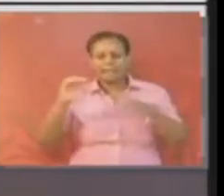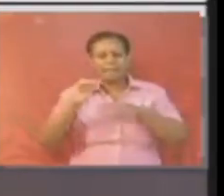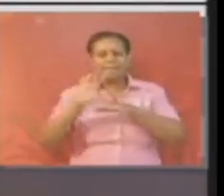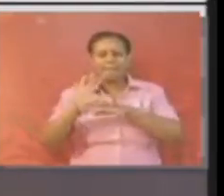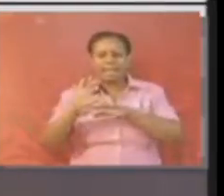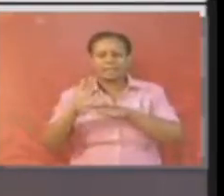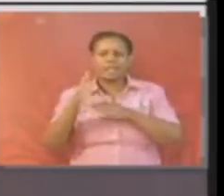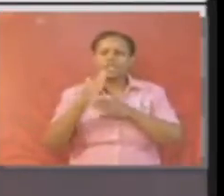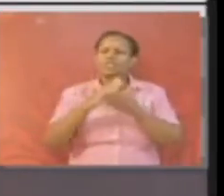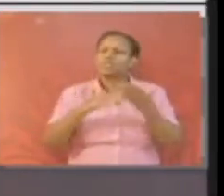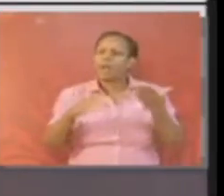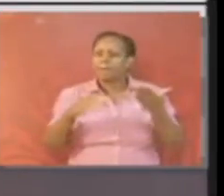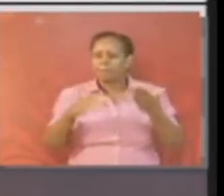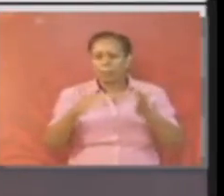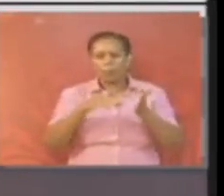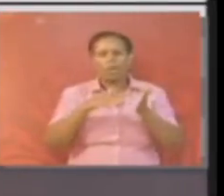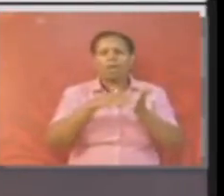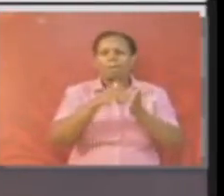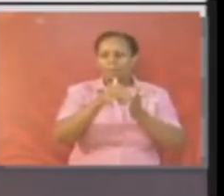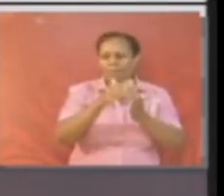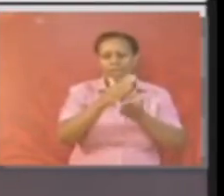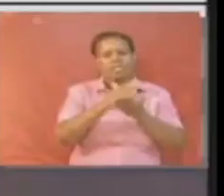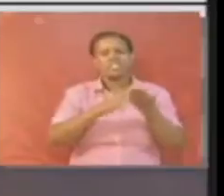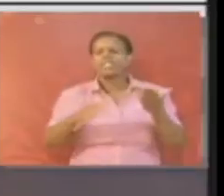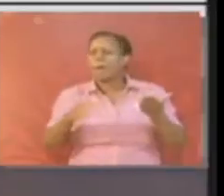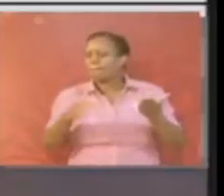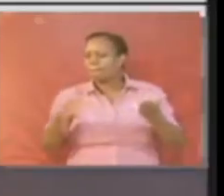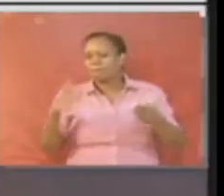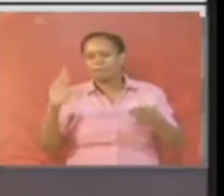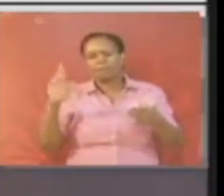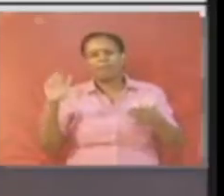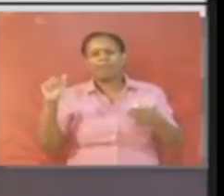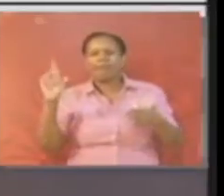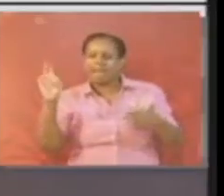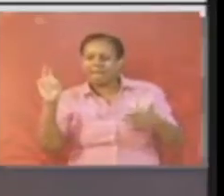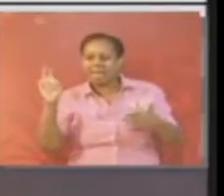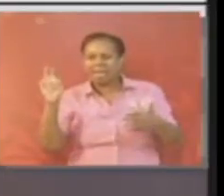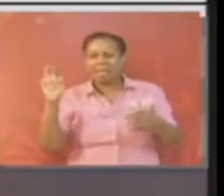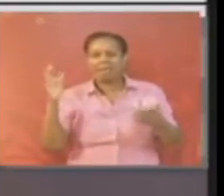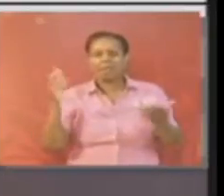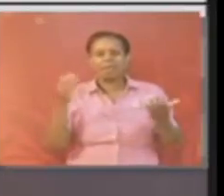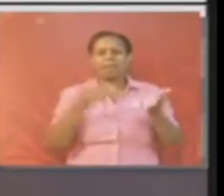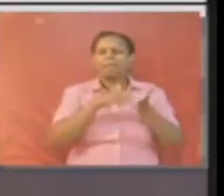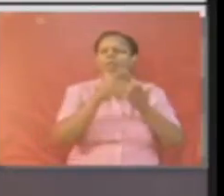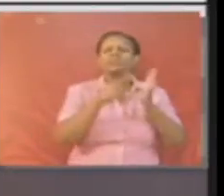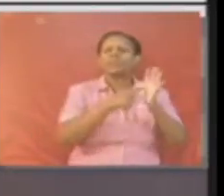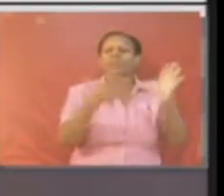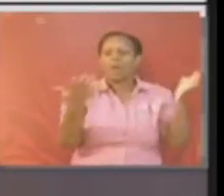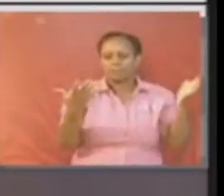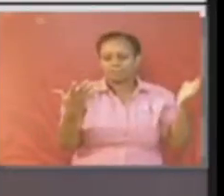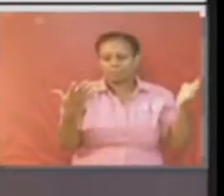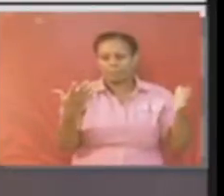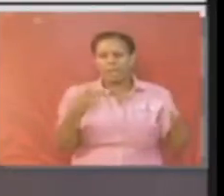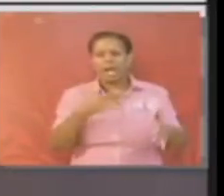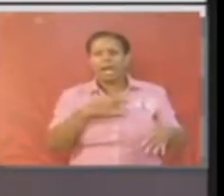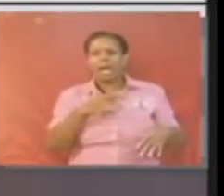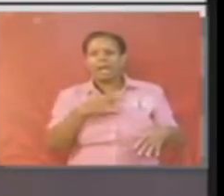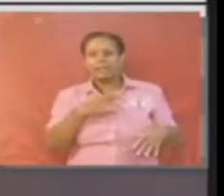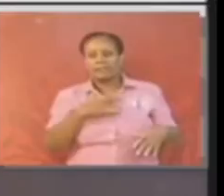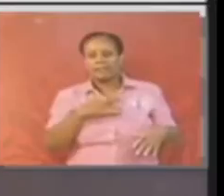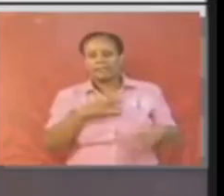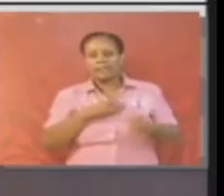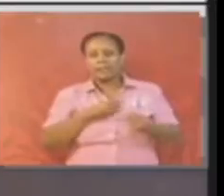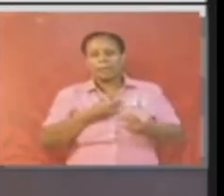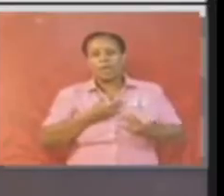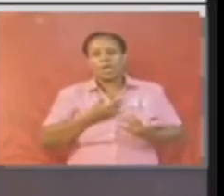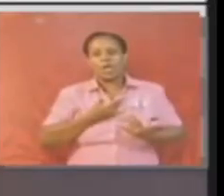things like heartburn, you know, where you get that burning in the middle of the chest, irritation of the stomach, nausea, so they can